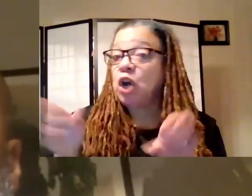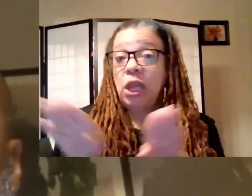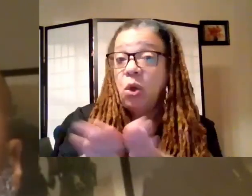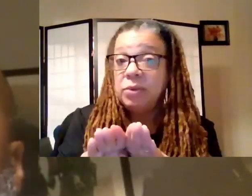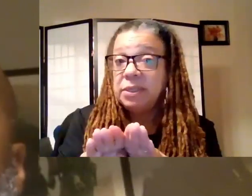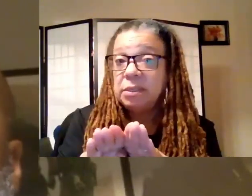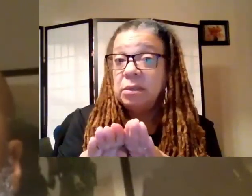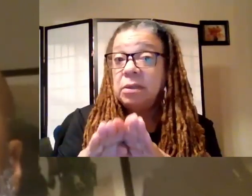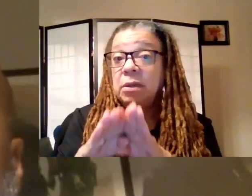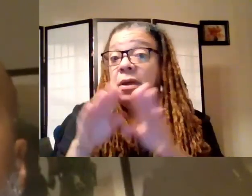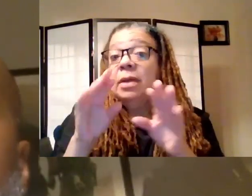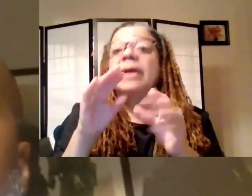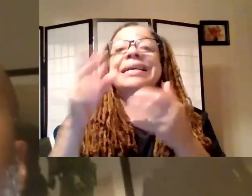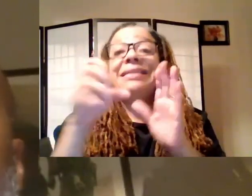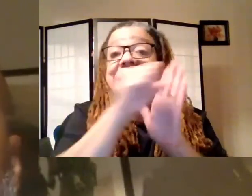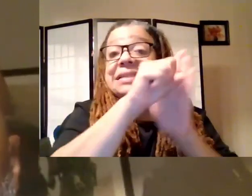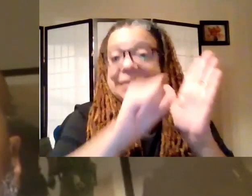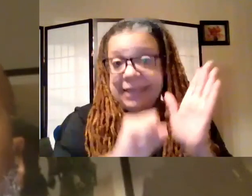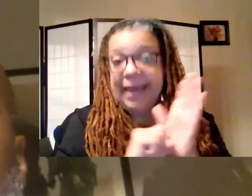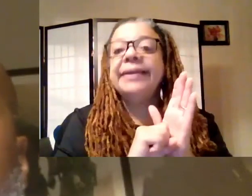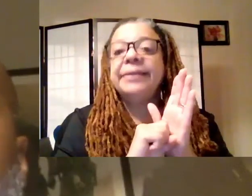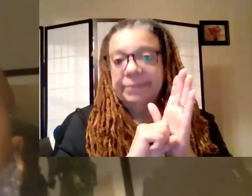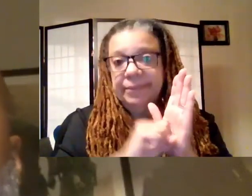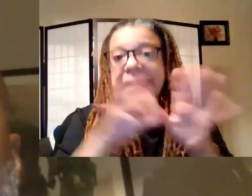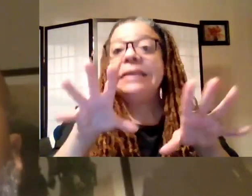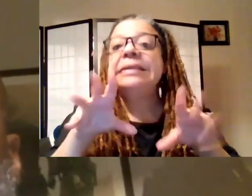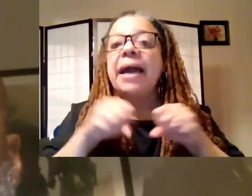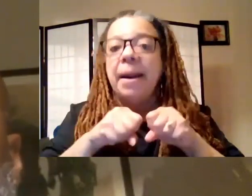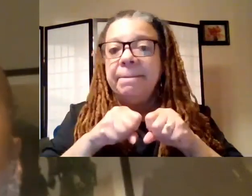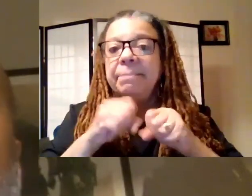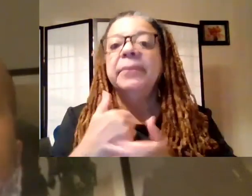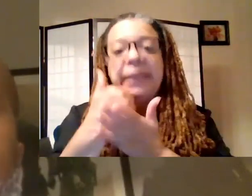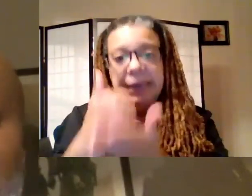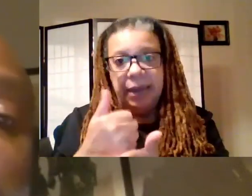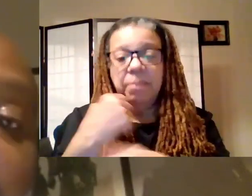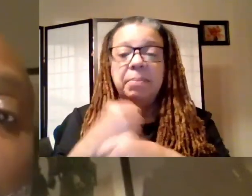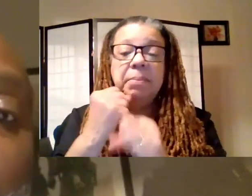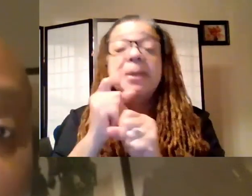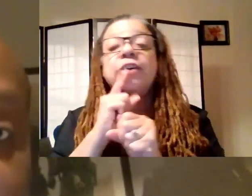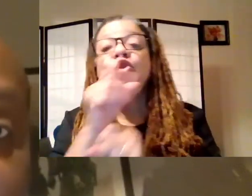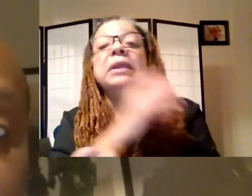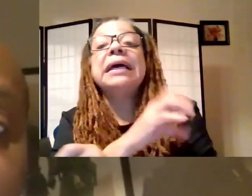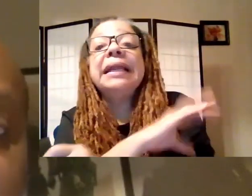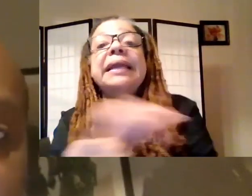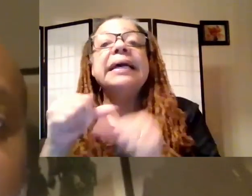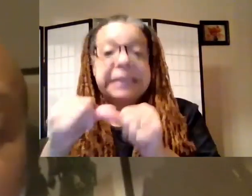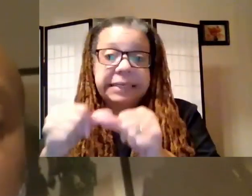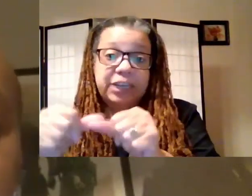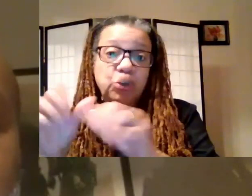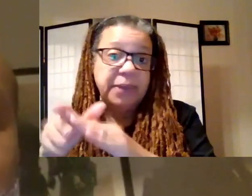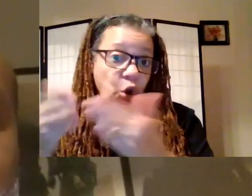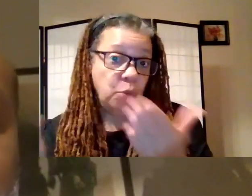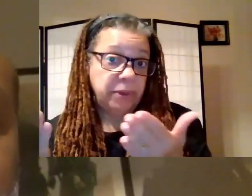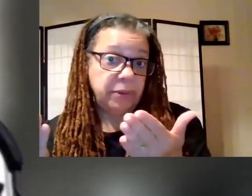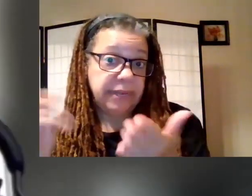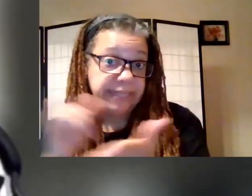for that way the state can intervene and be able to help to make sure that clinic stays open. Is that what I'm